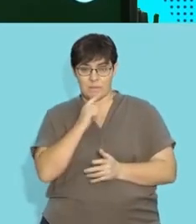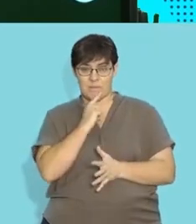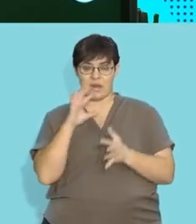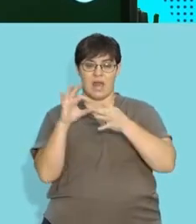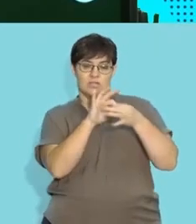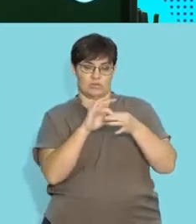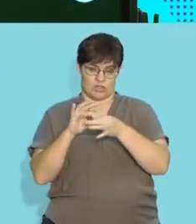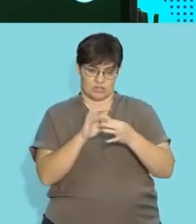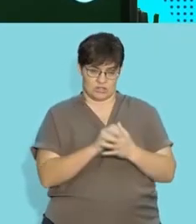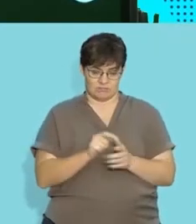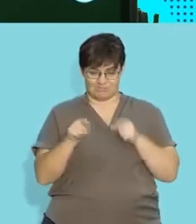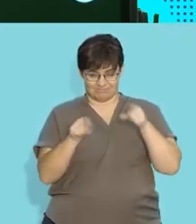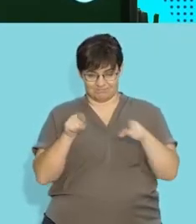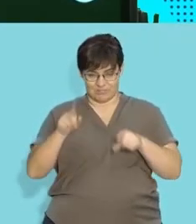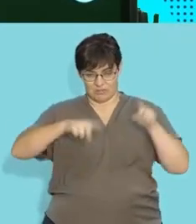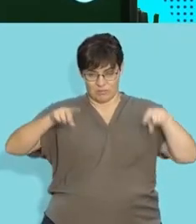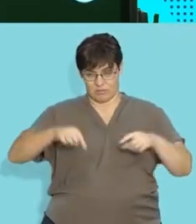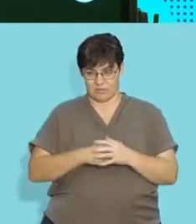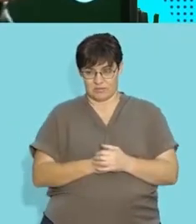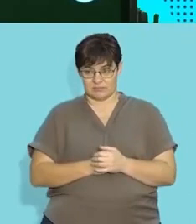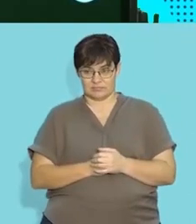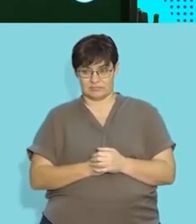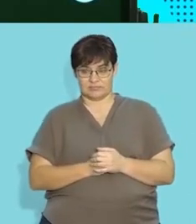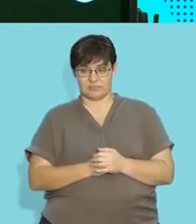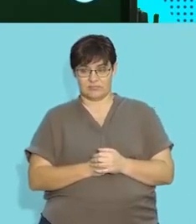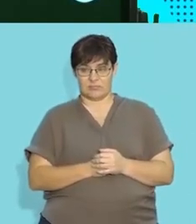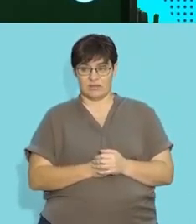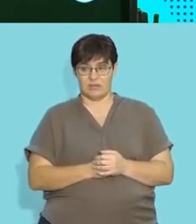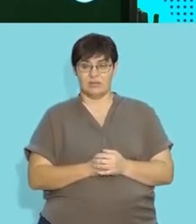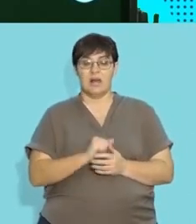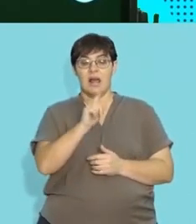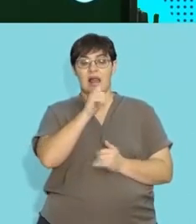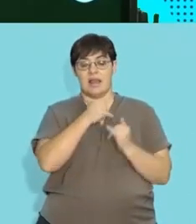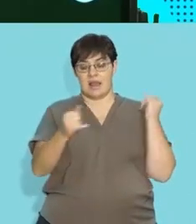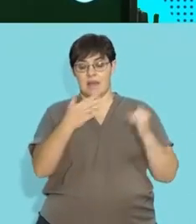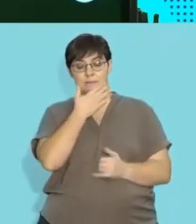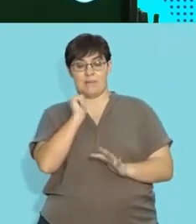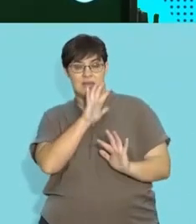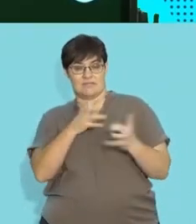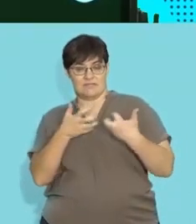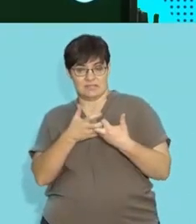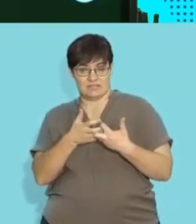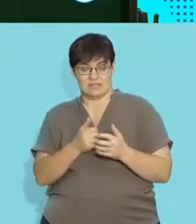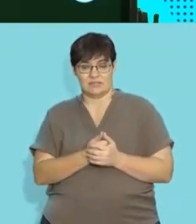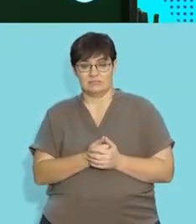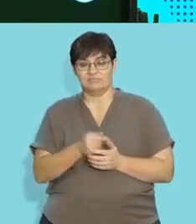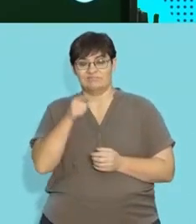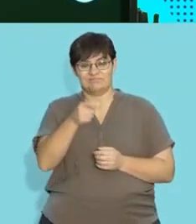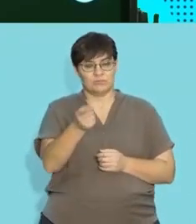something of that nature. It talks about association between the two variables. The line of best